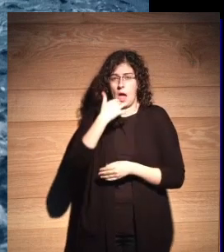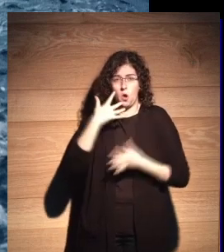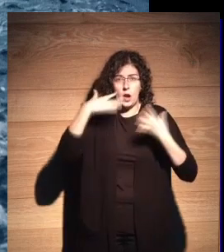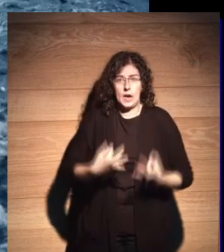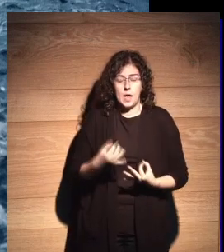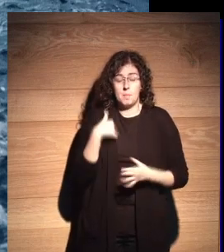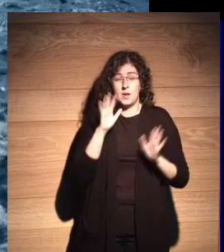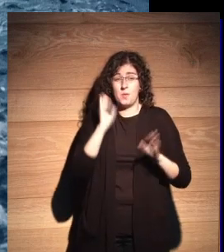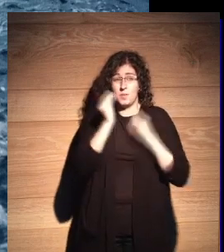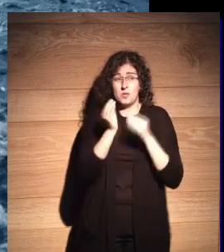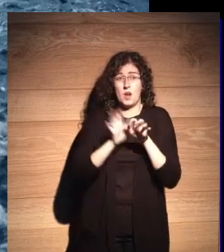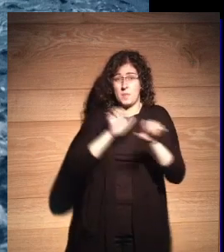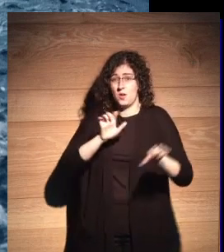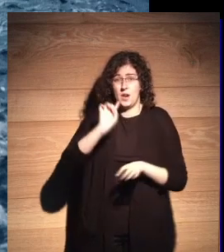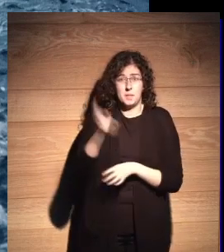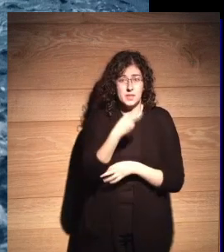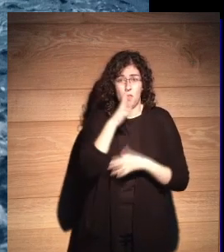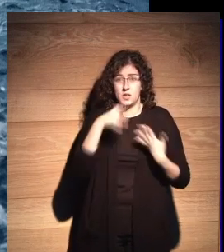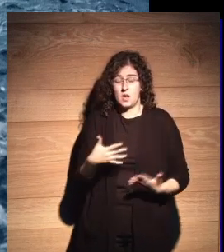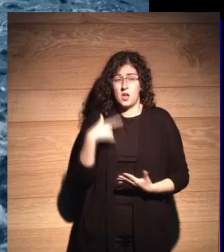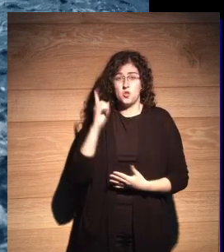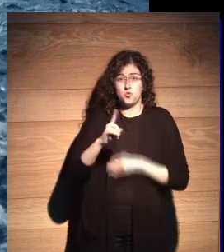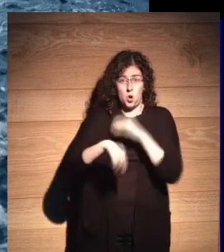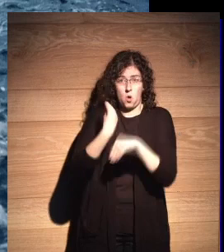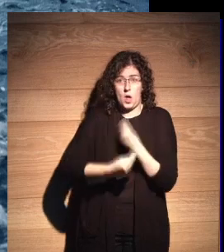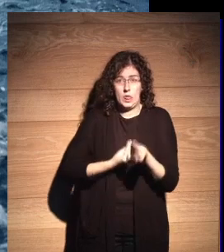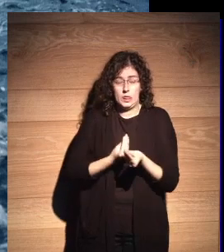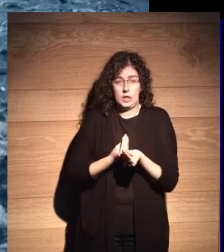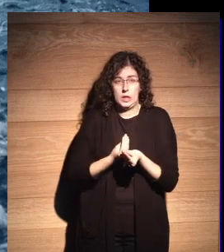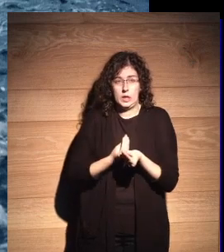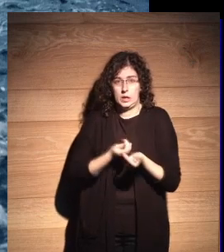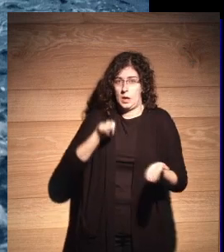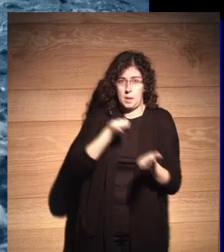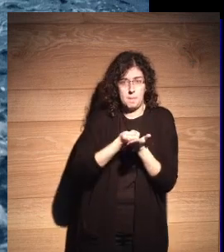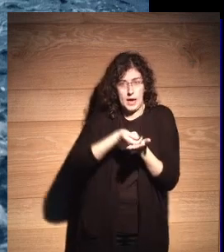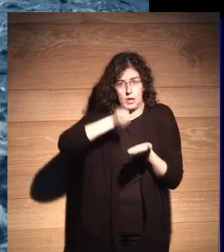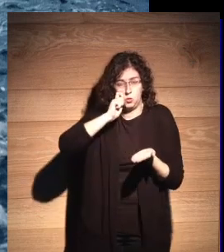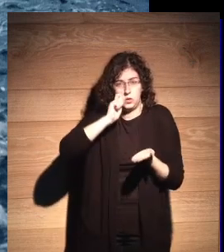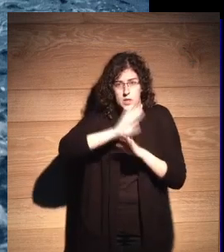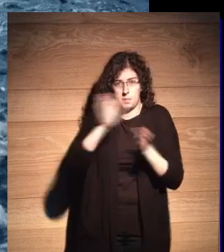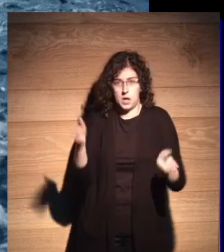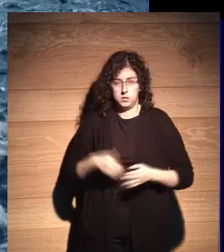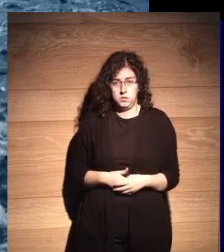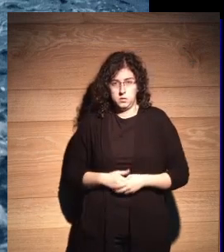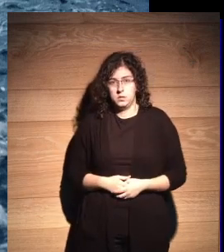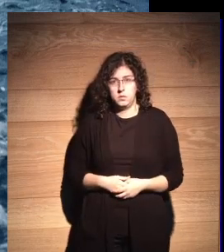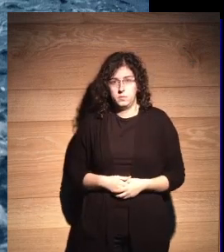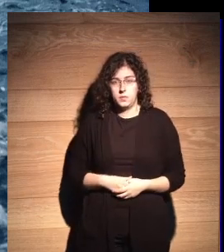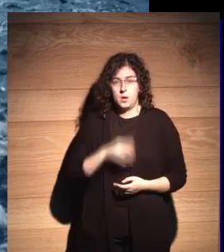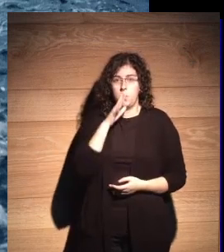fishermen are only doing it to be paid by tourists,